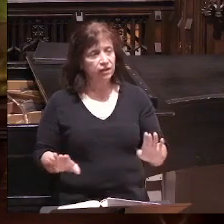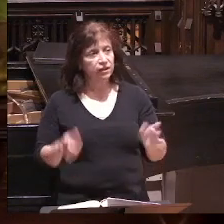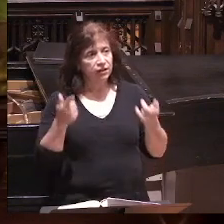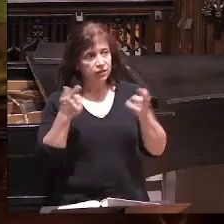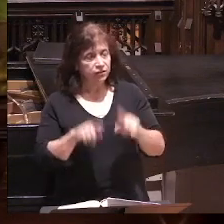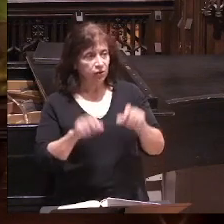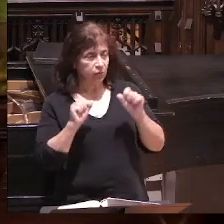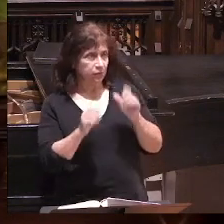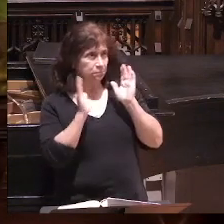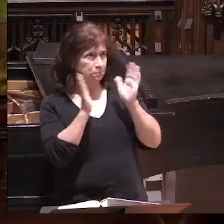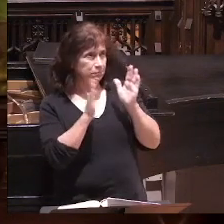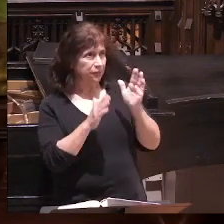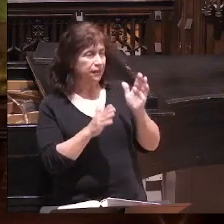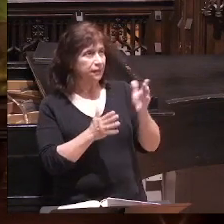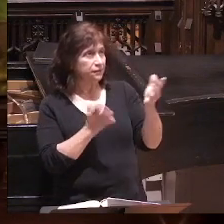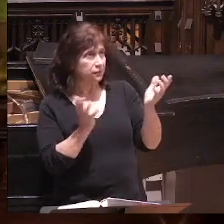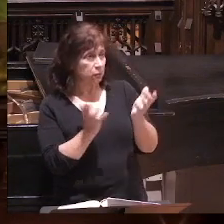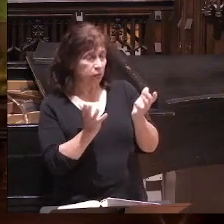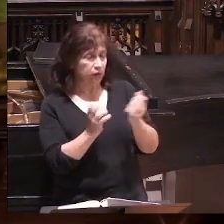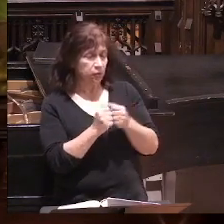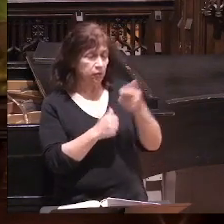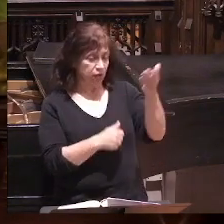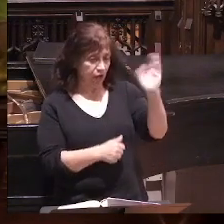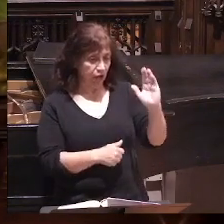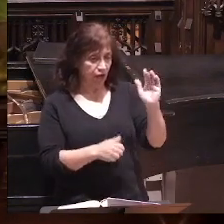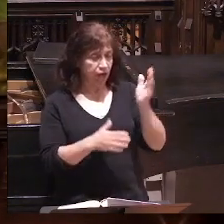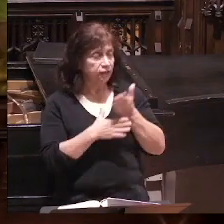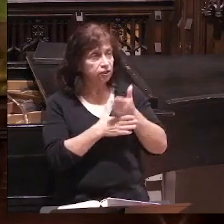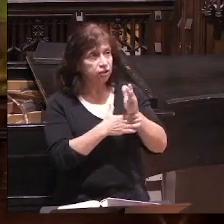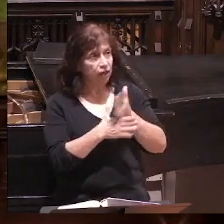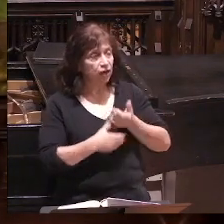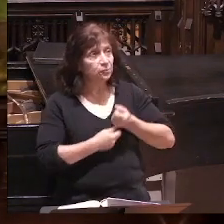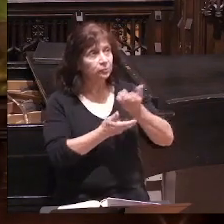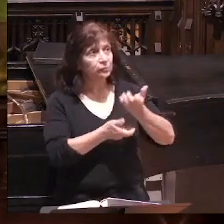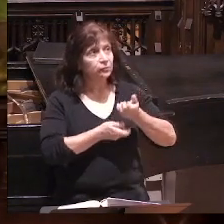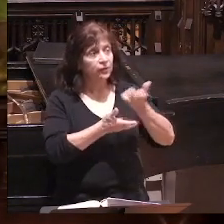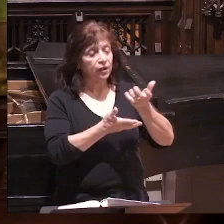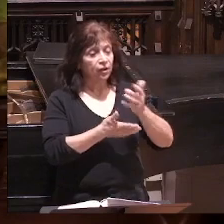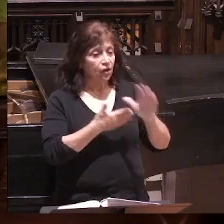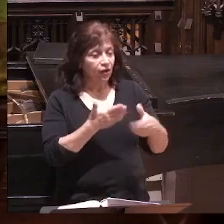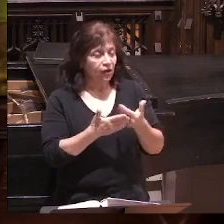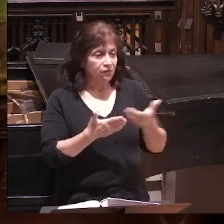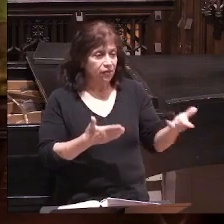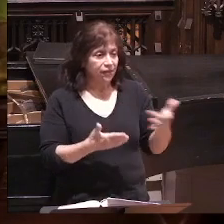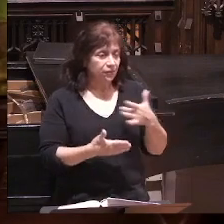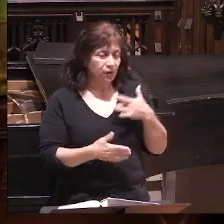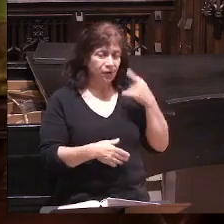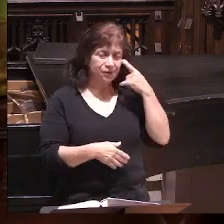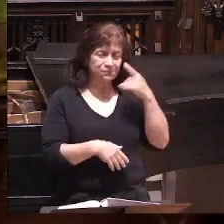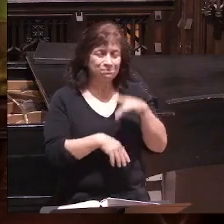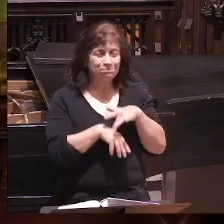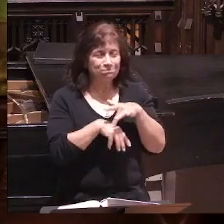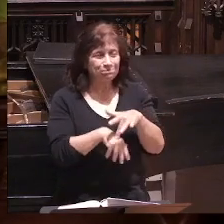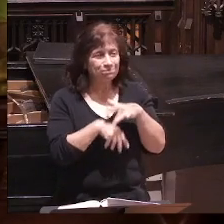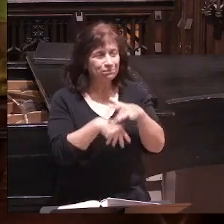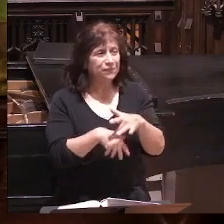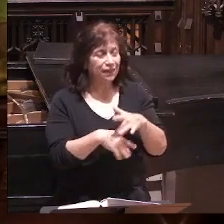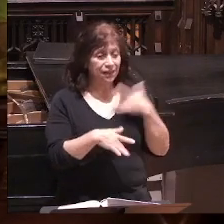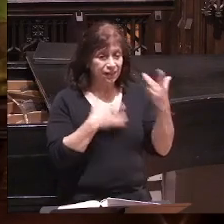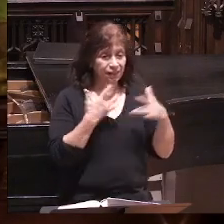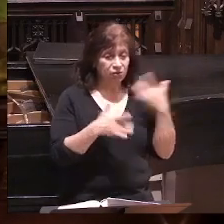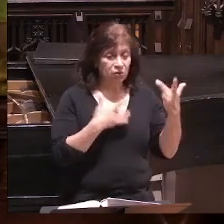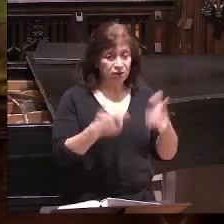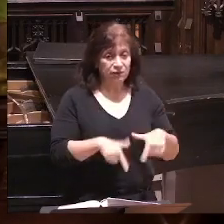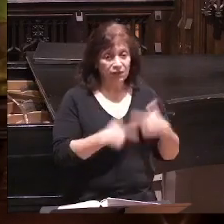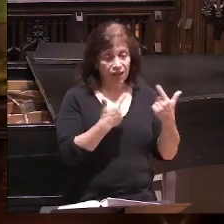speak to God, that we might be able to share with God all that resides on our hearts and spirits, the joys of